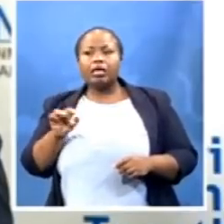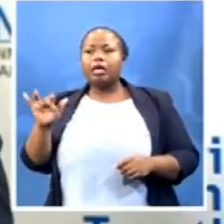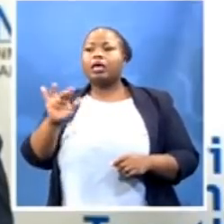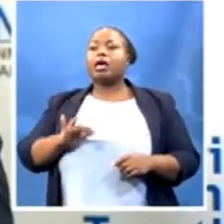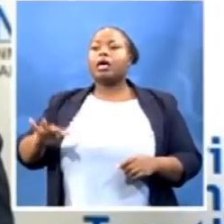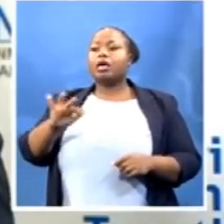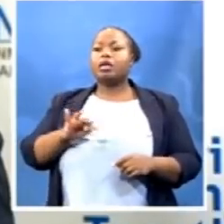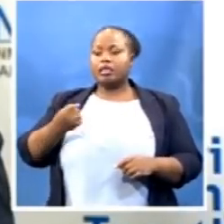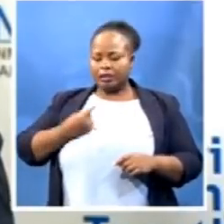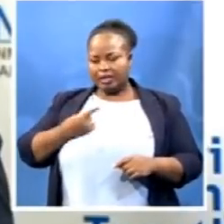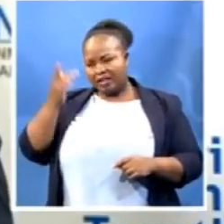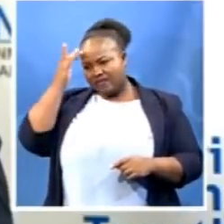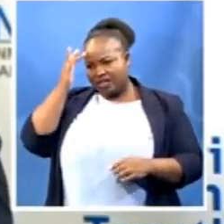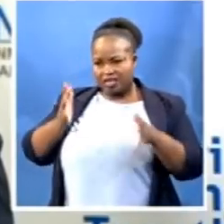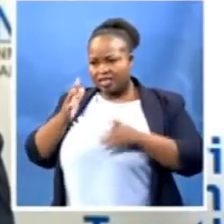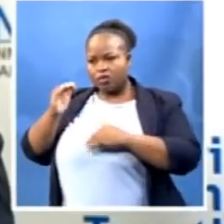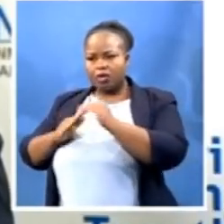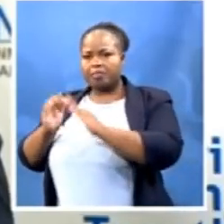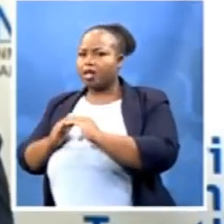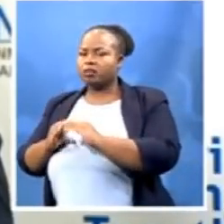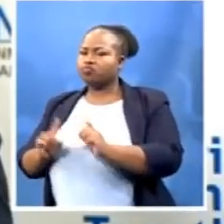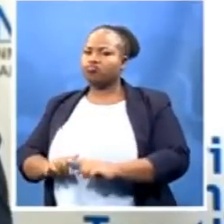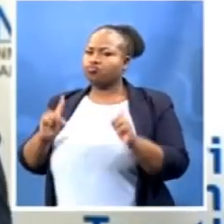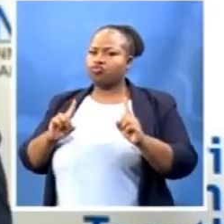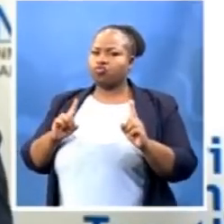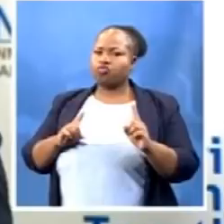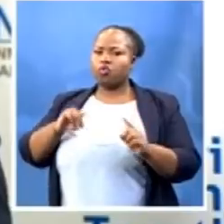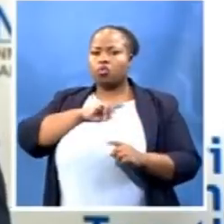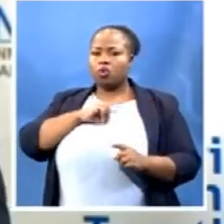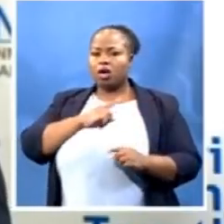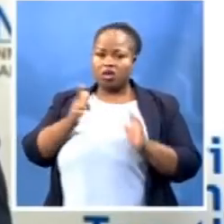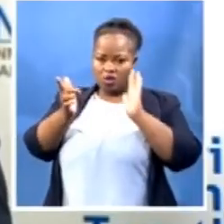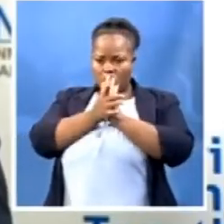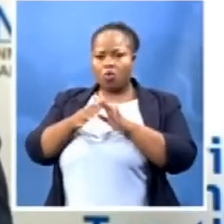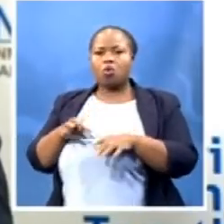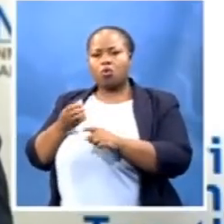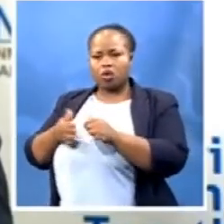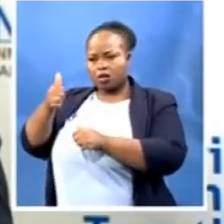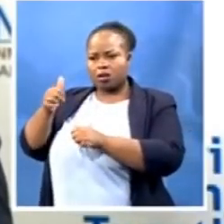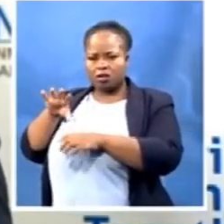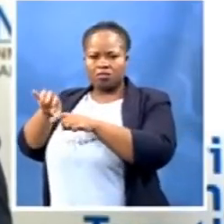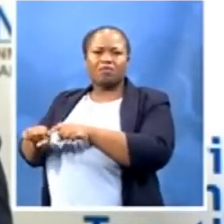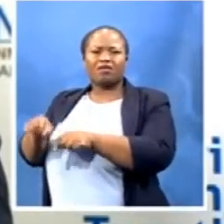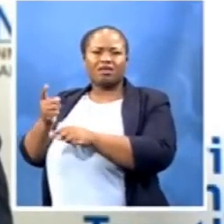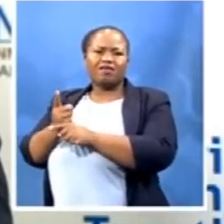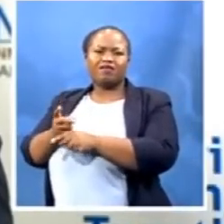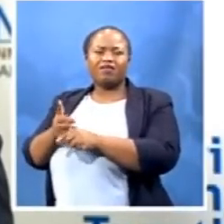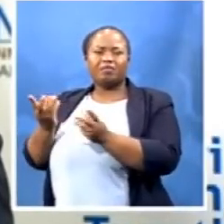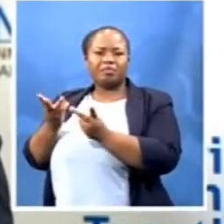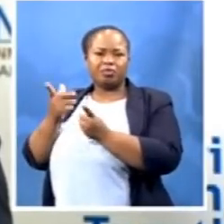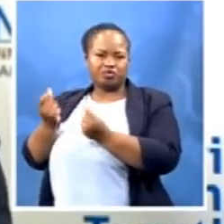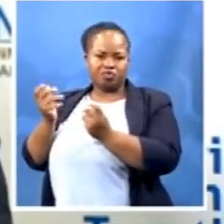might of the law against those who want to invade land illegally during this crisis. Land invasion,